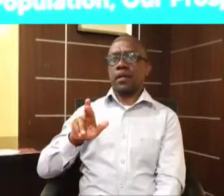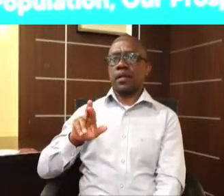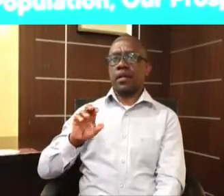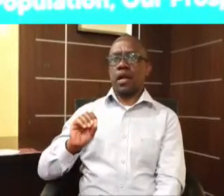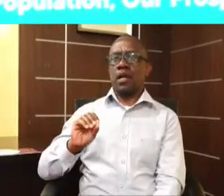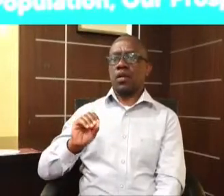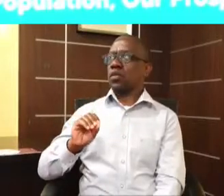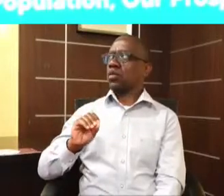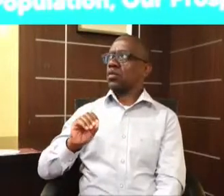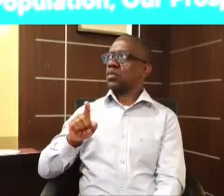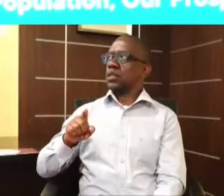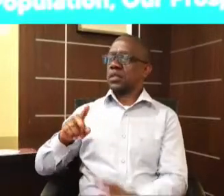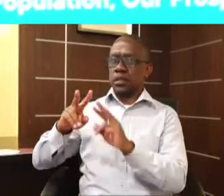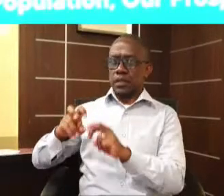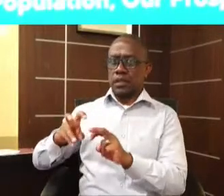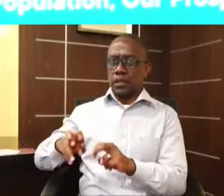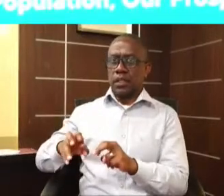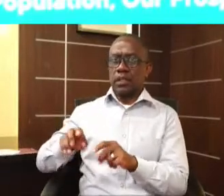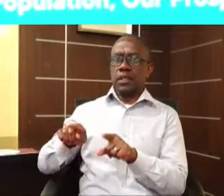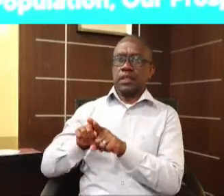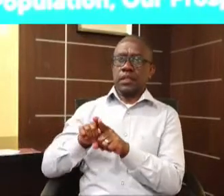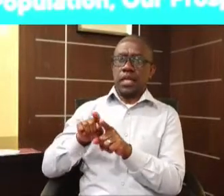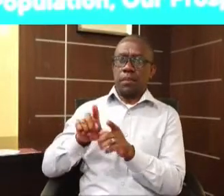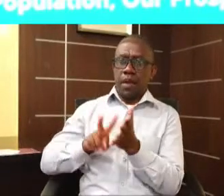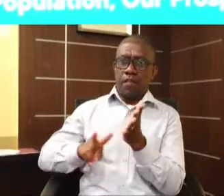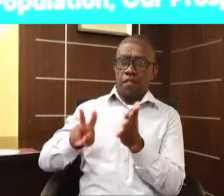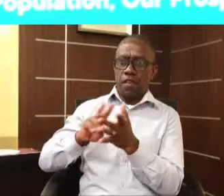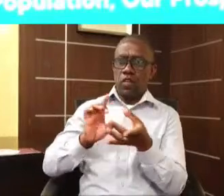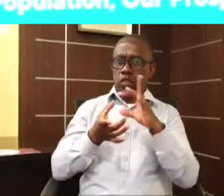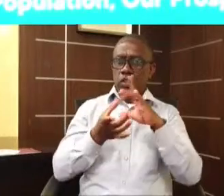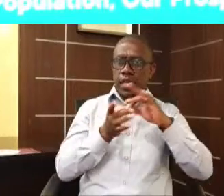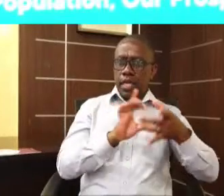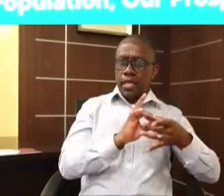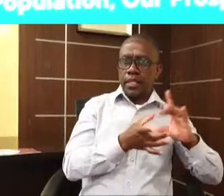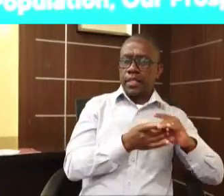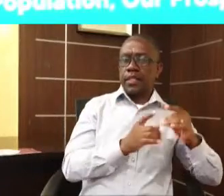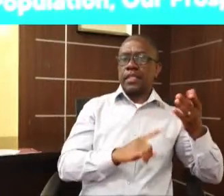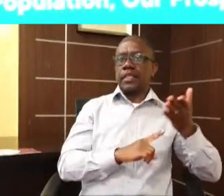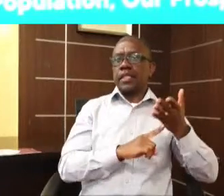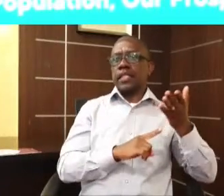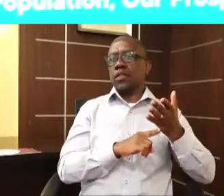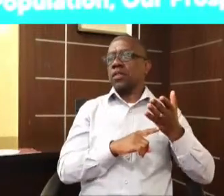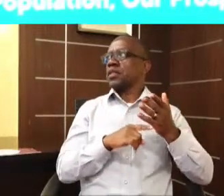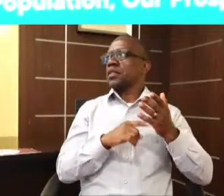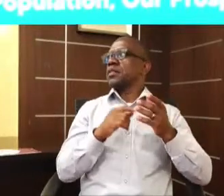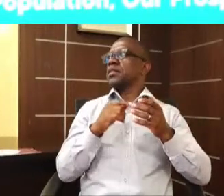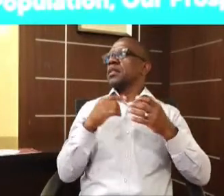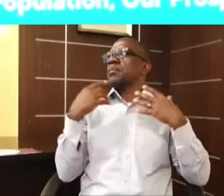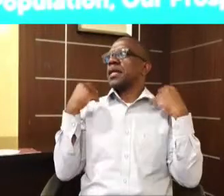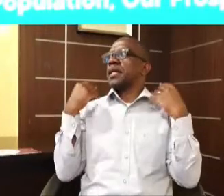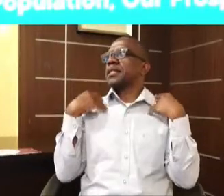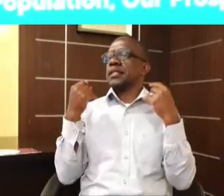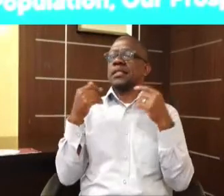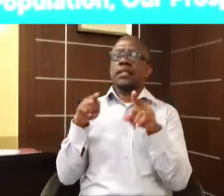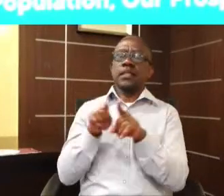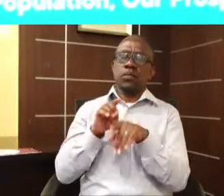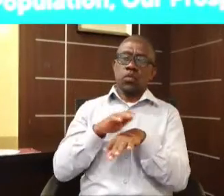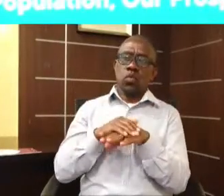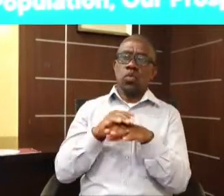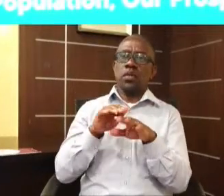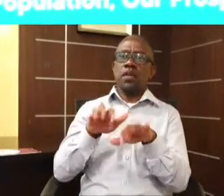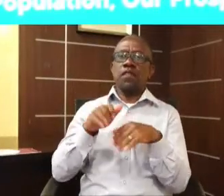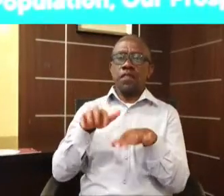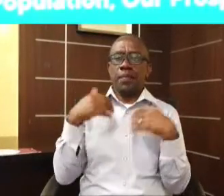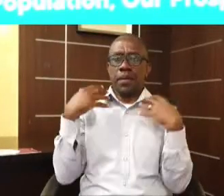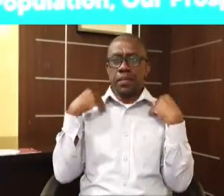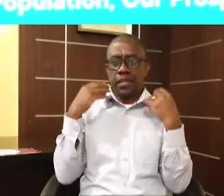Properly researched information about several value chains, technologies, innovations, and management practices, good agricultural practices, and other